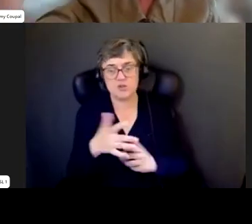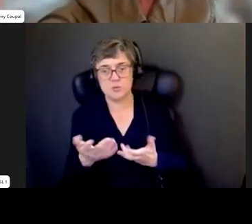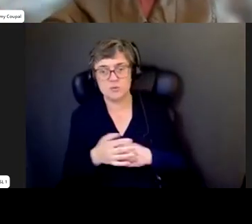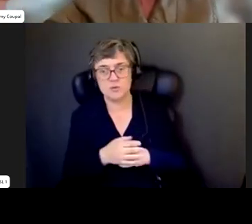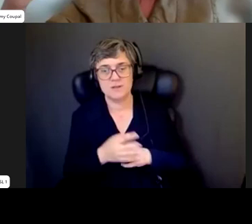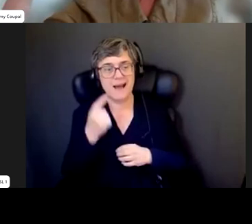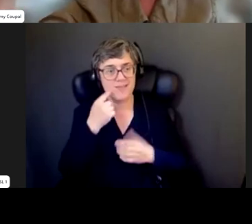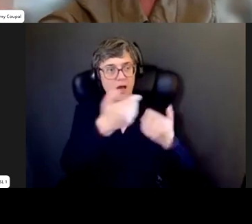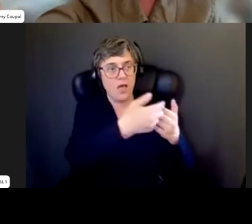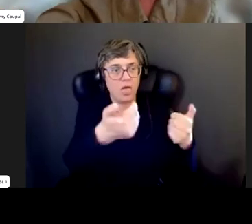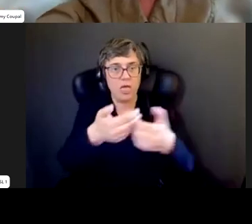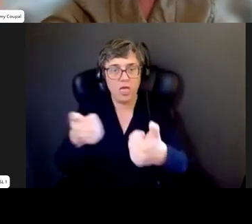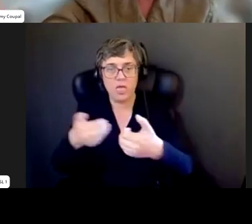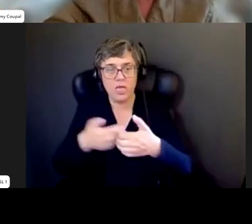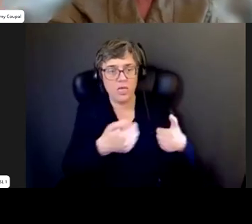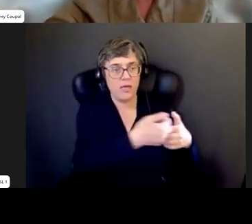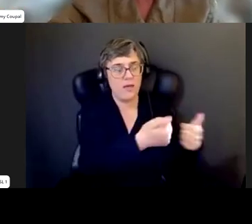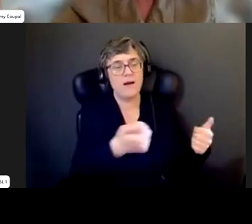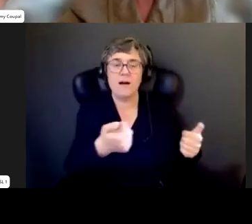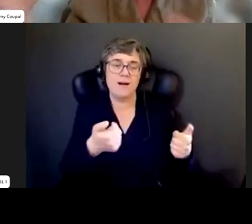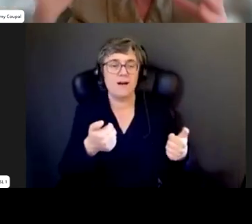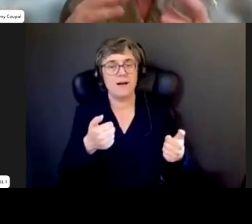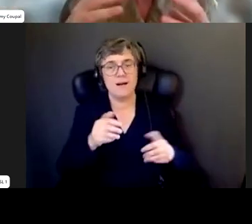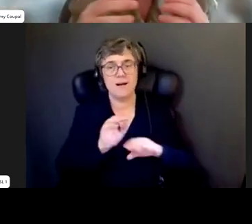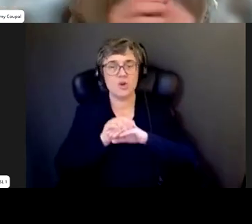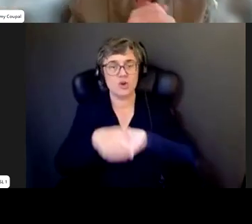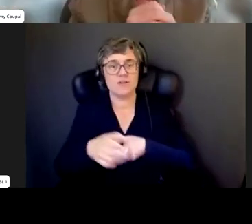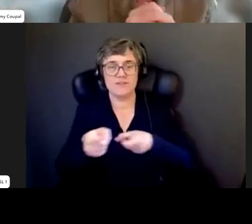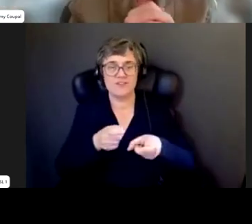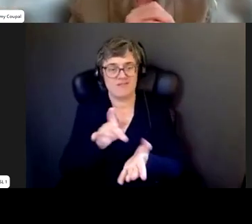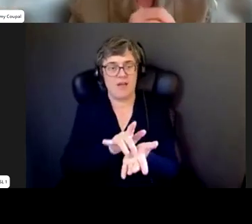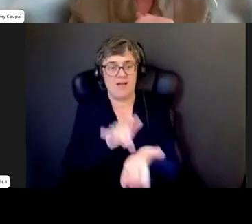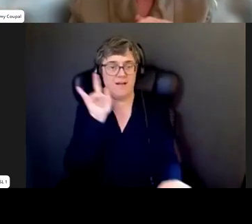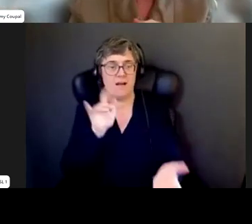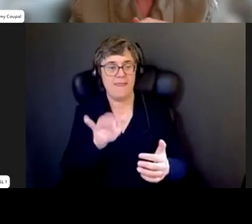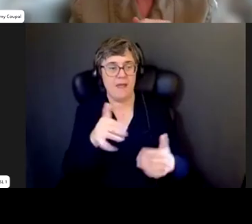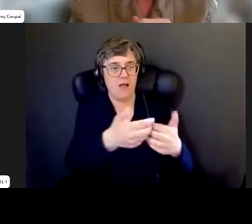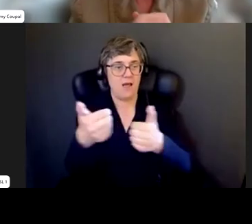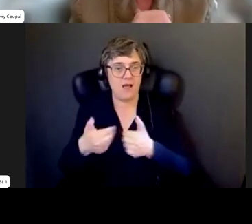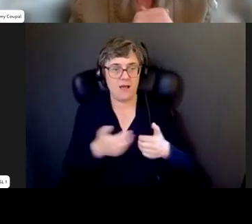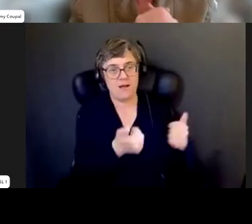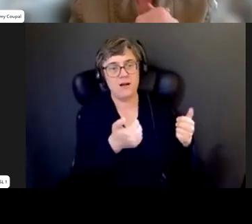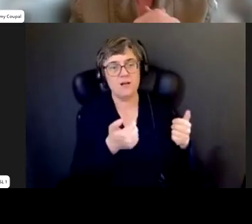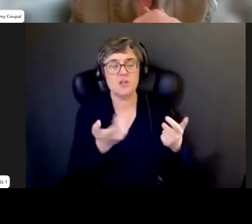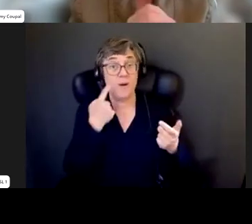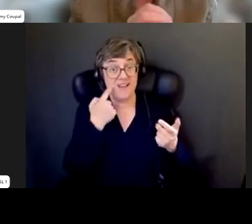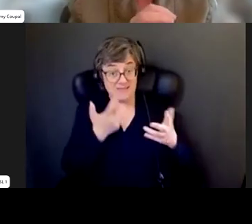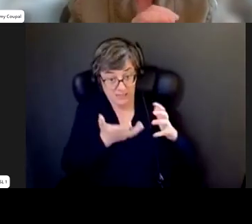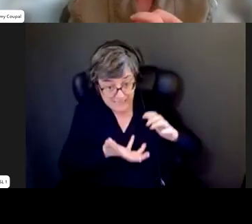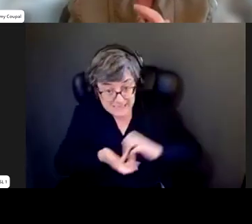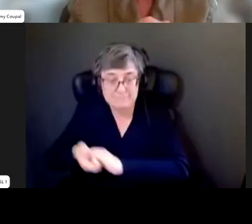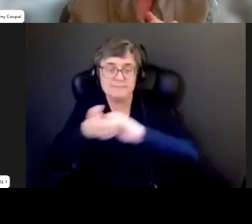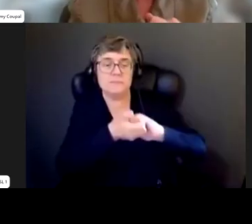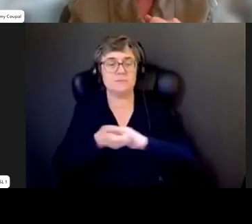actually enable coercive control to continue for longer. So the more we coordinate and communicate together, the better.